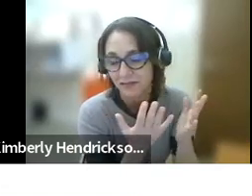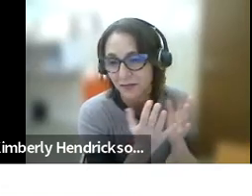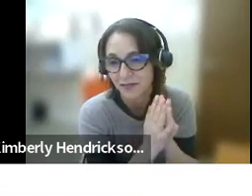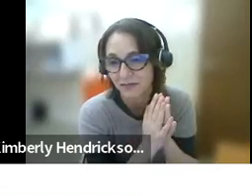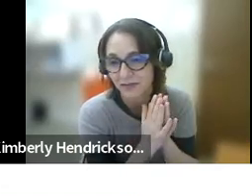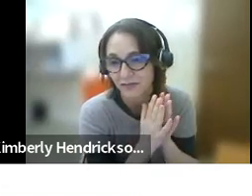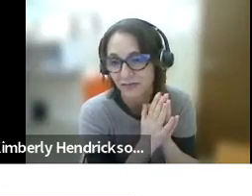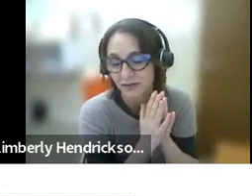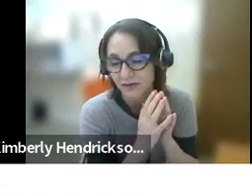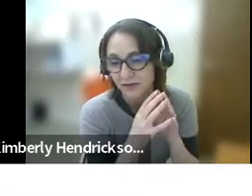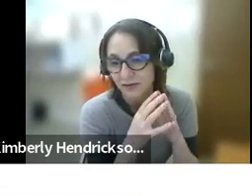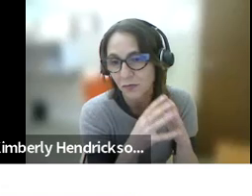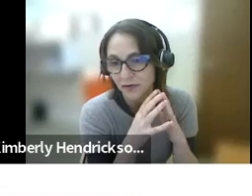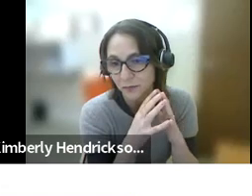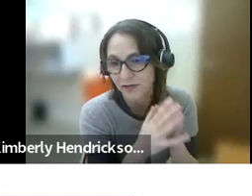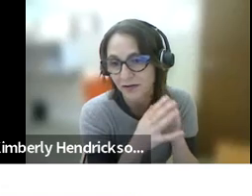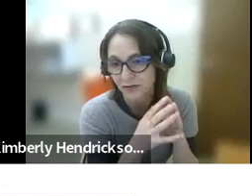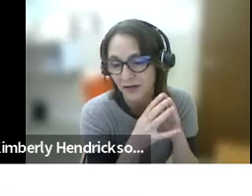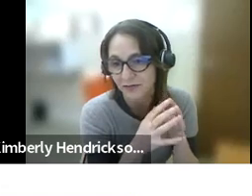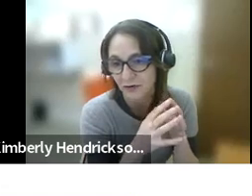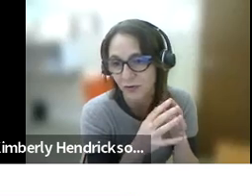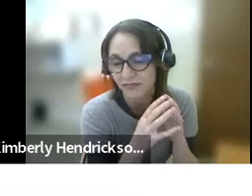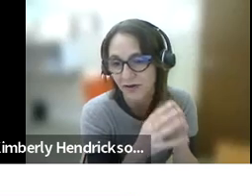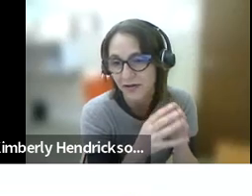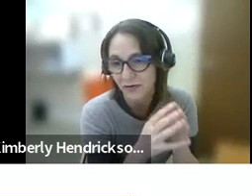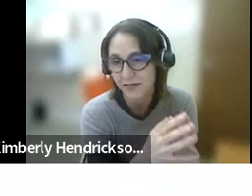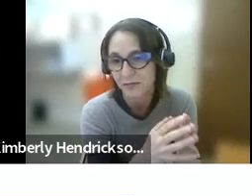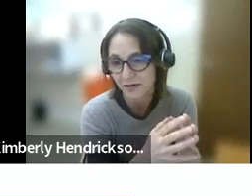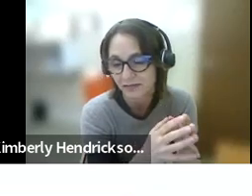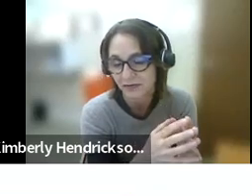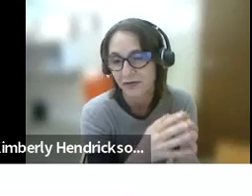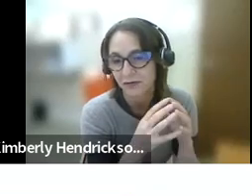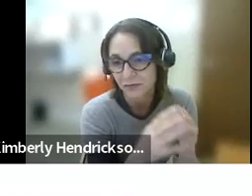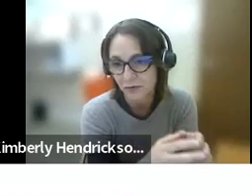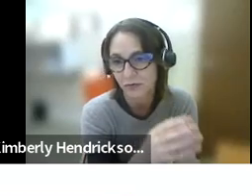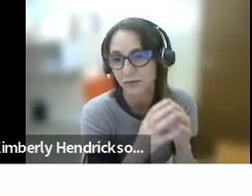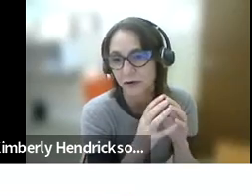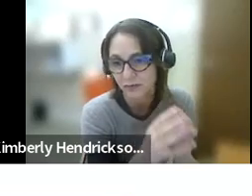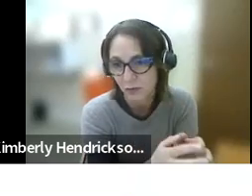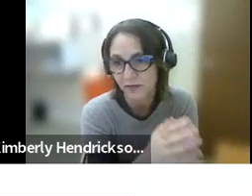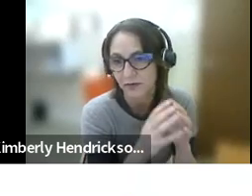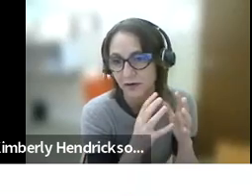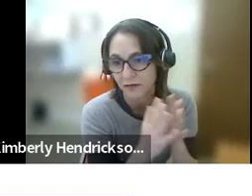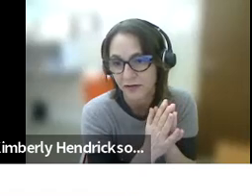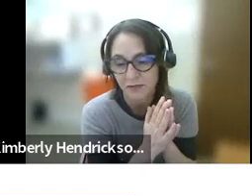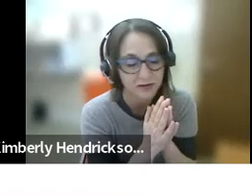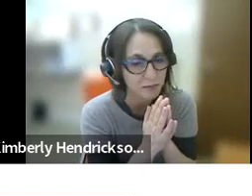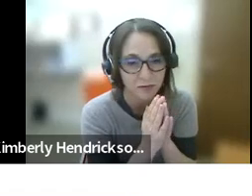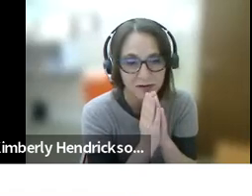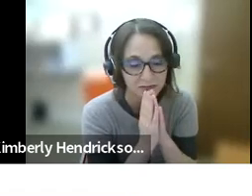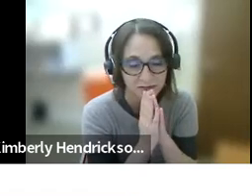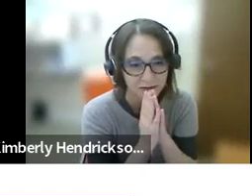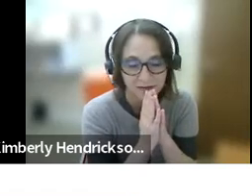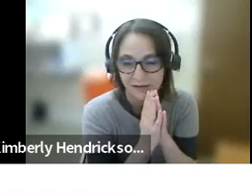medication management. There's just so much potential out there with fire and EMS through co-response, mobile integrated health, and